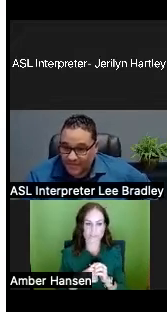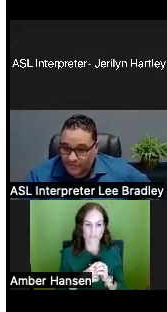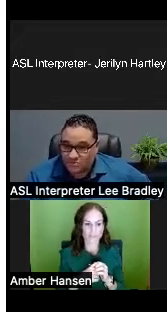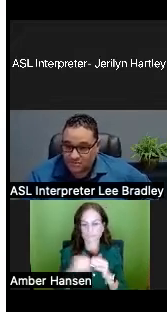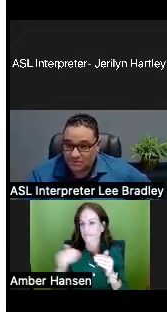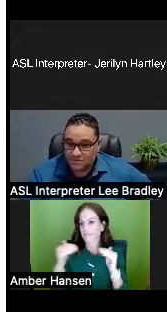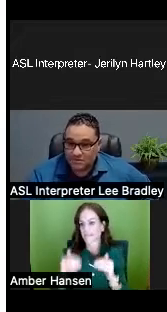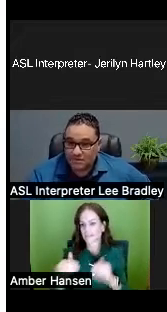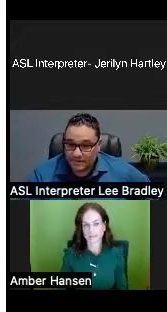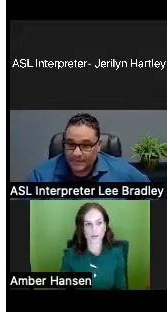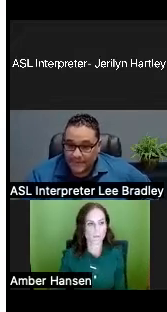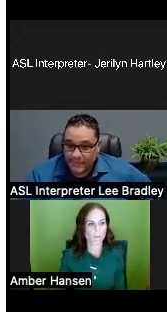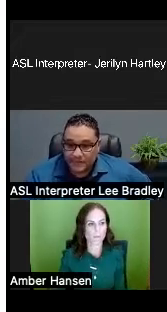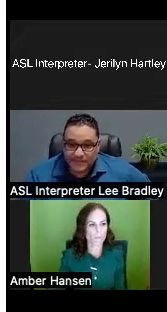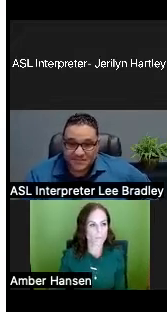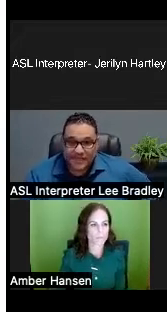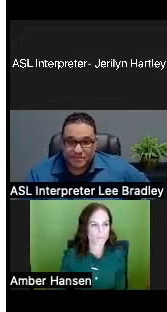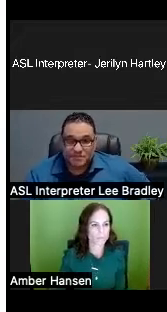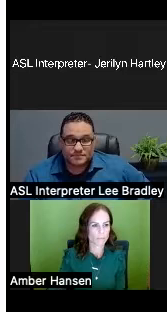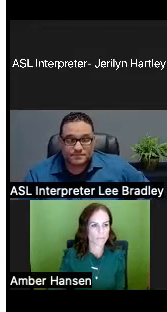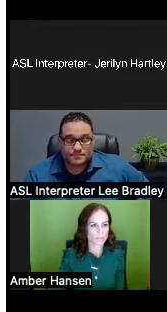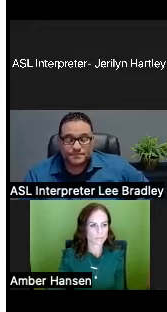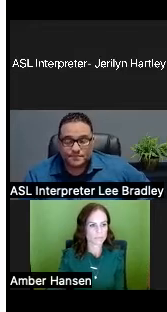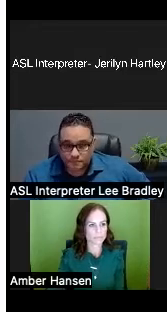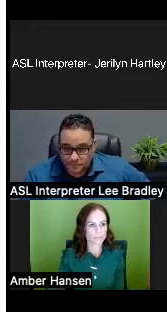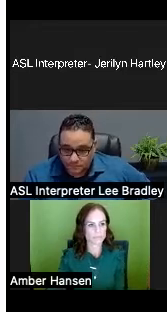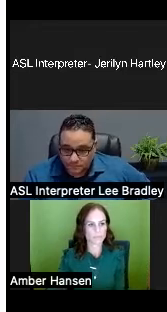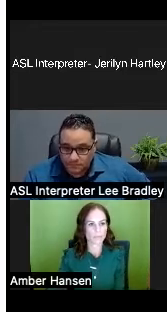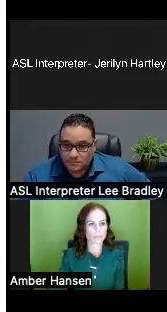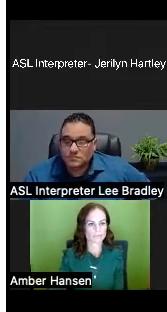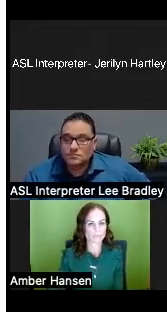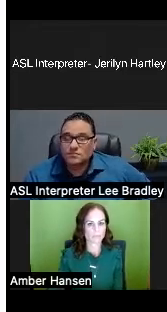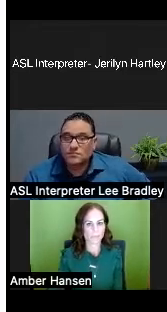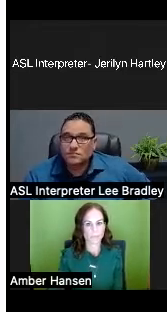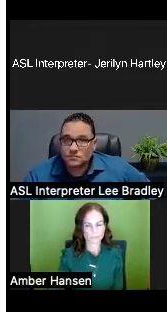sign language. Next slide, please.